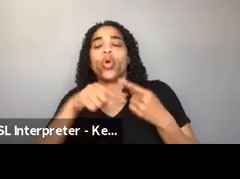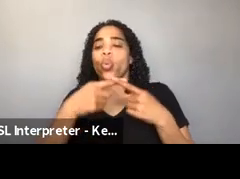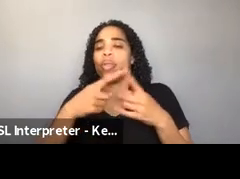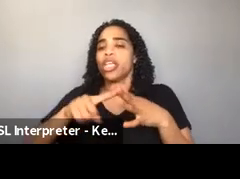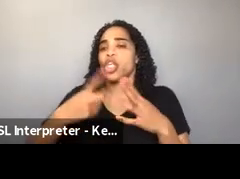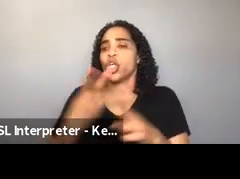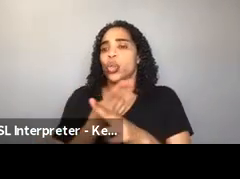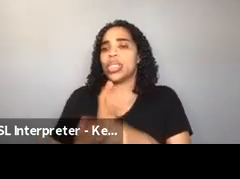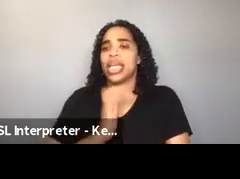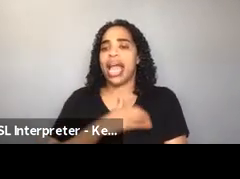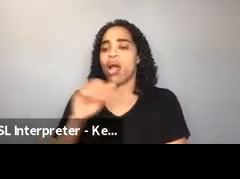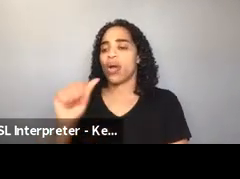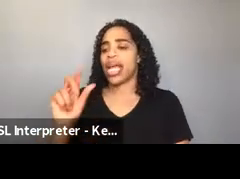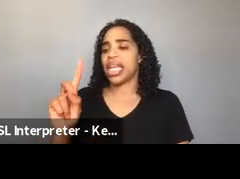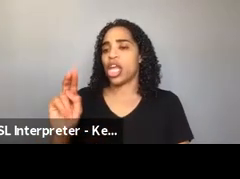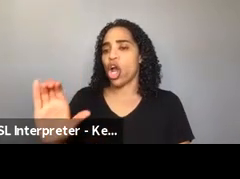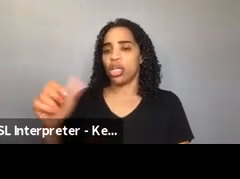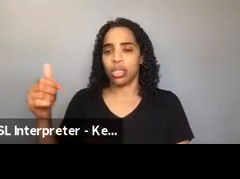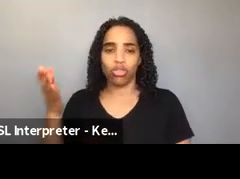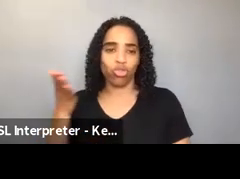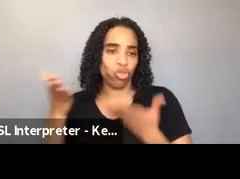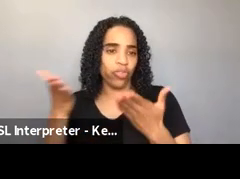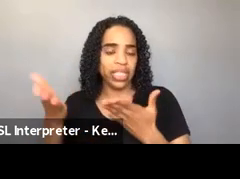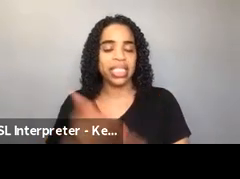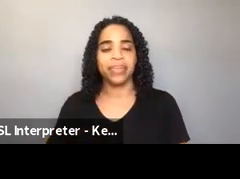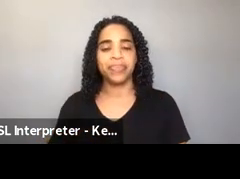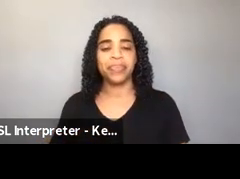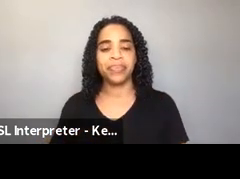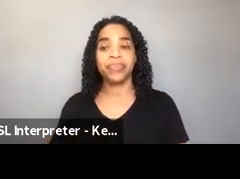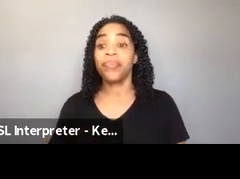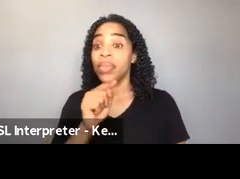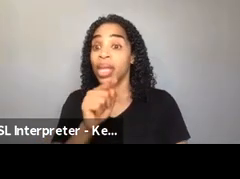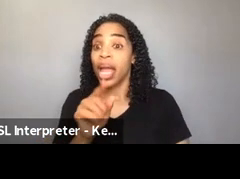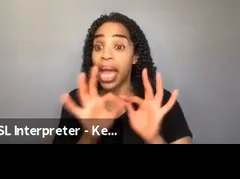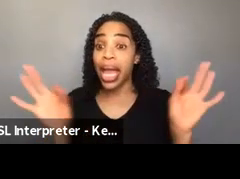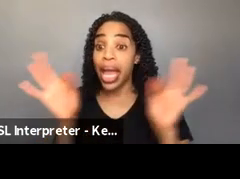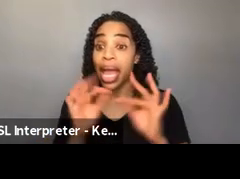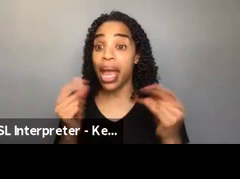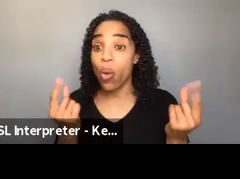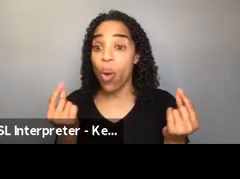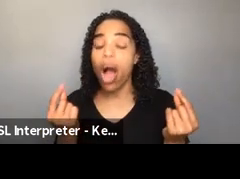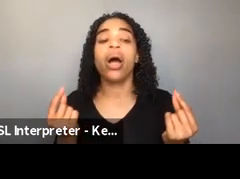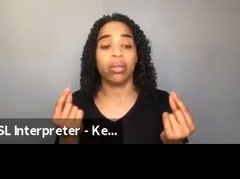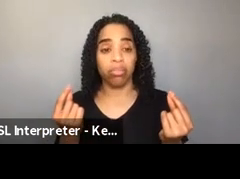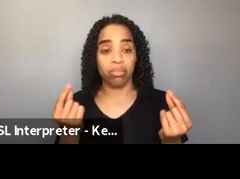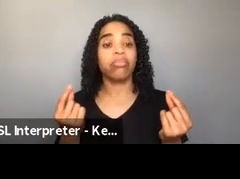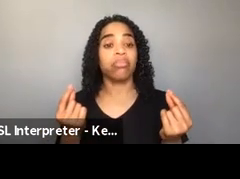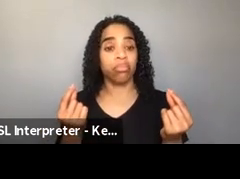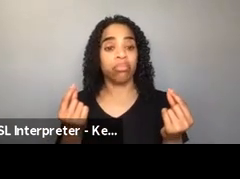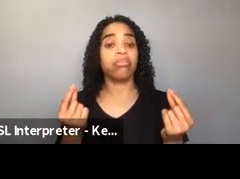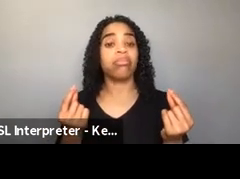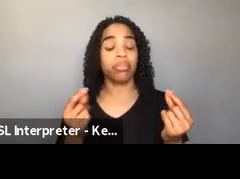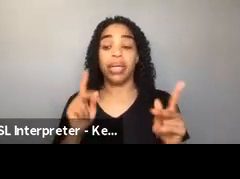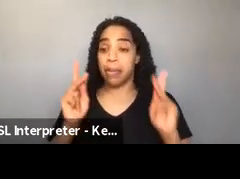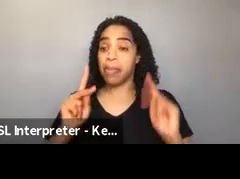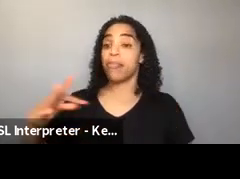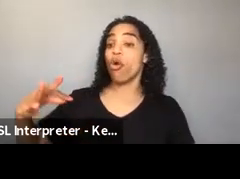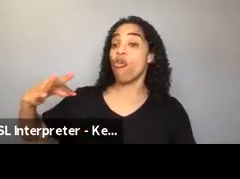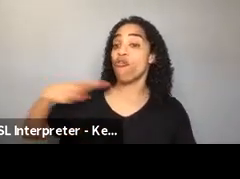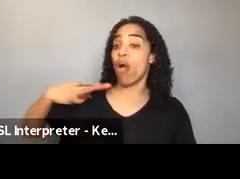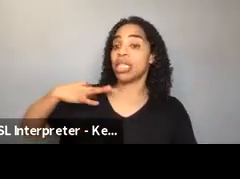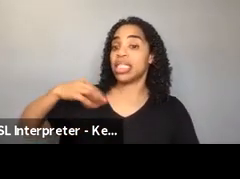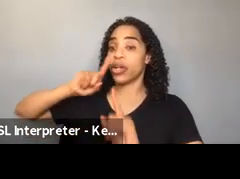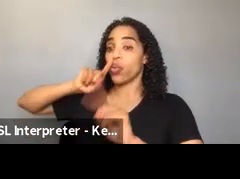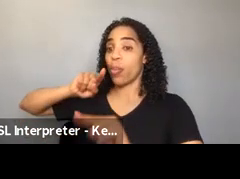ADRC services. It's important to remember here that individuals voluntarily report